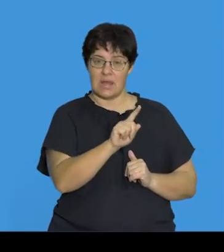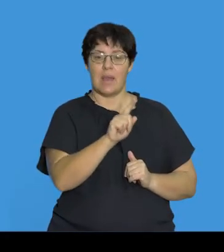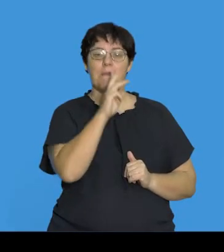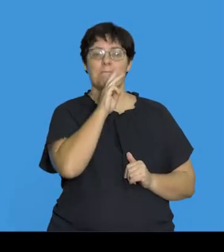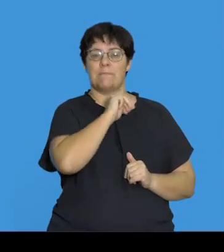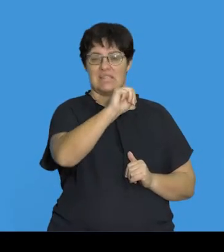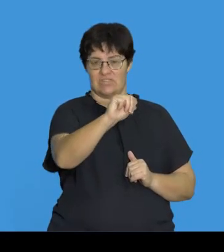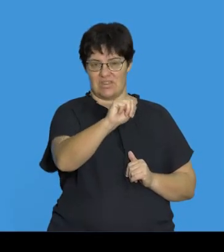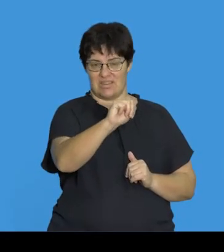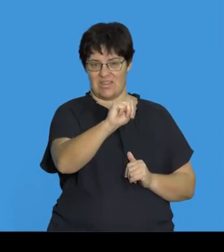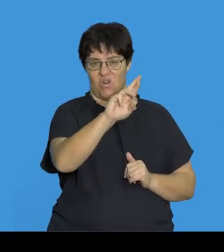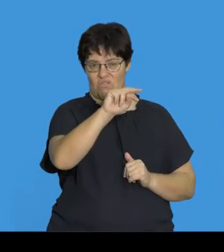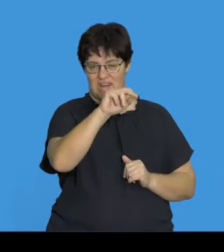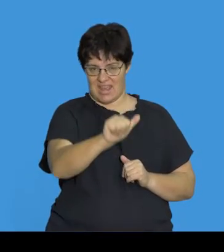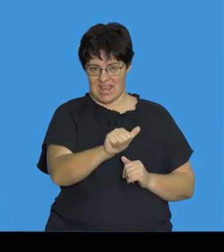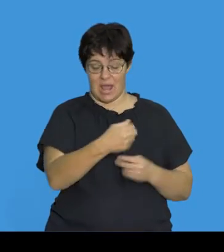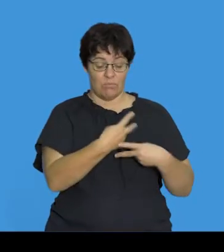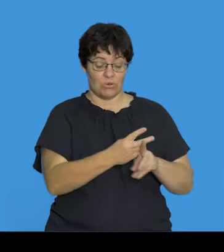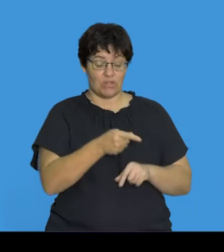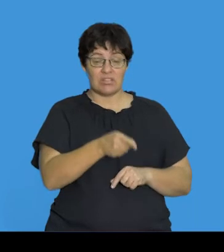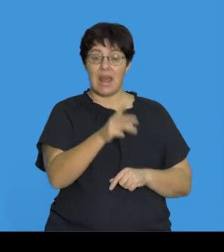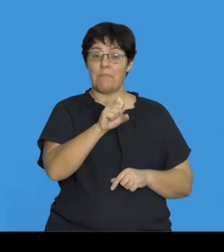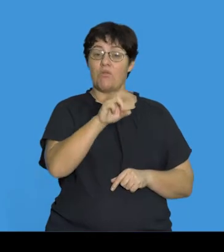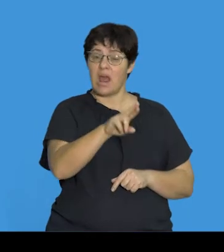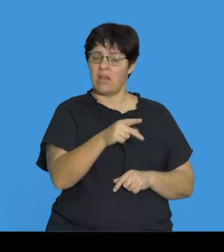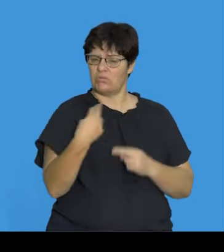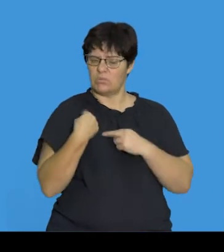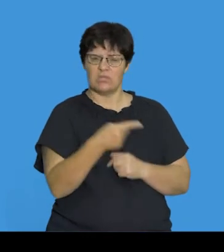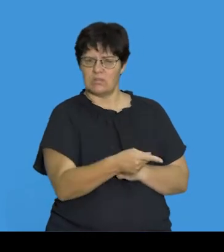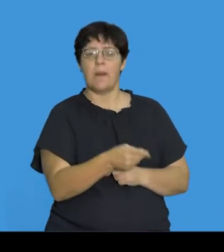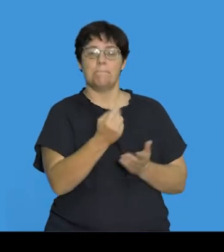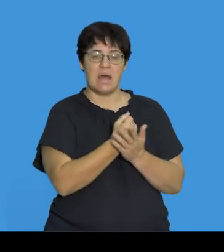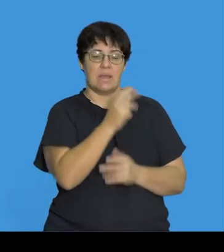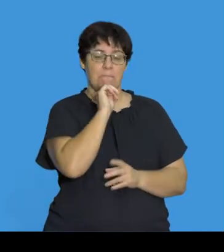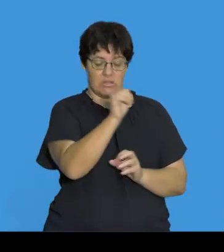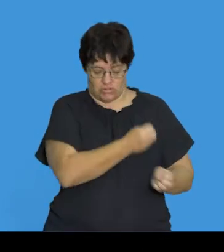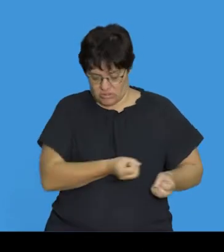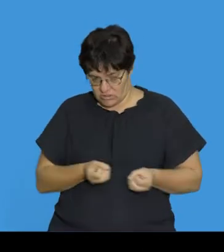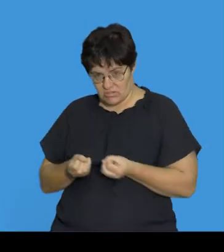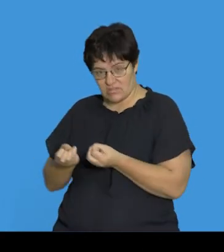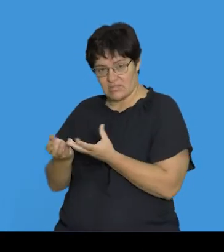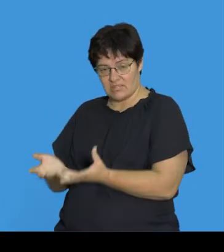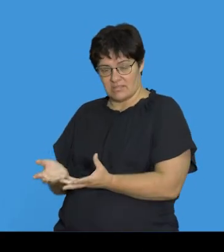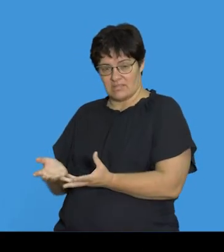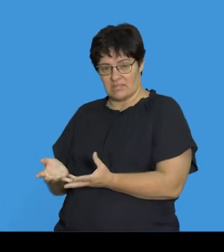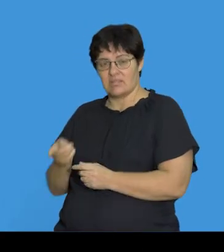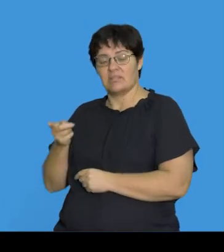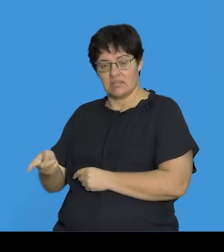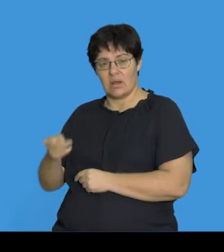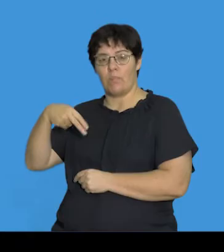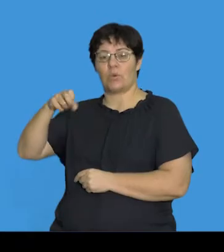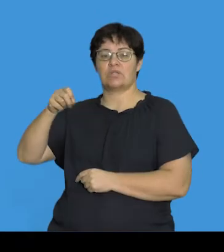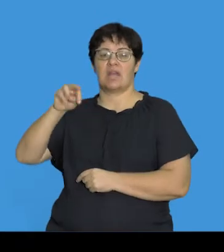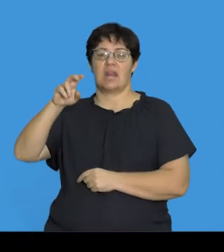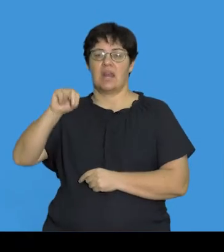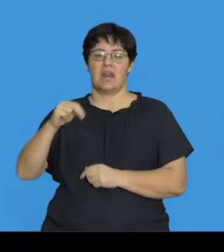the messenger RNA, and the production of an mRNA is to carry a specific message to the